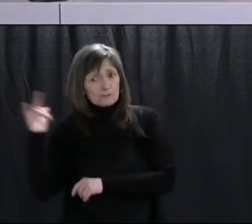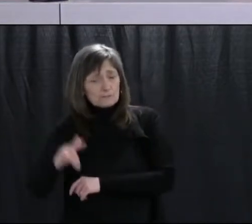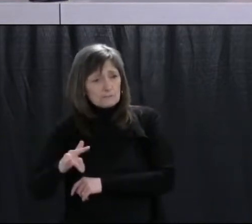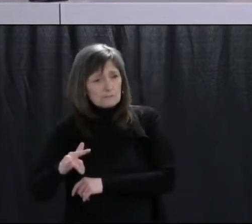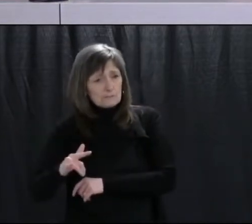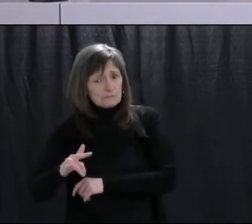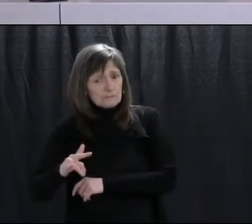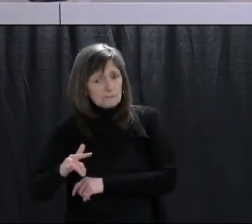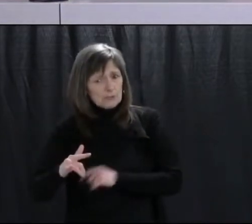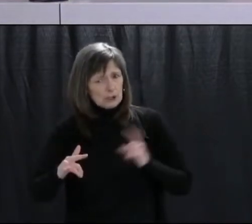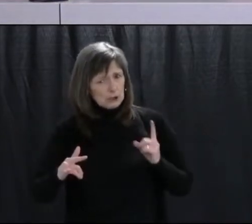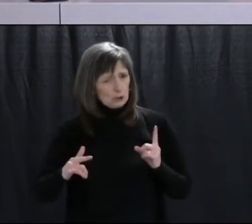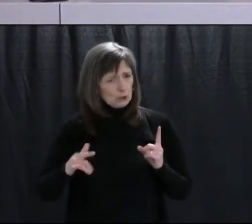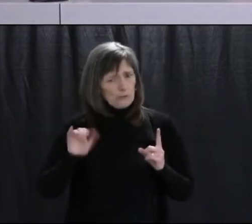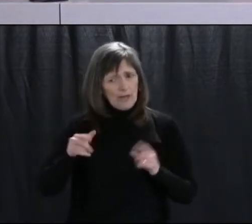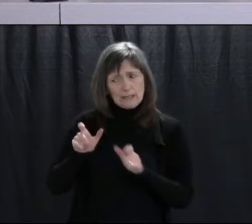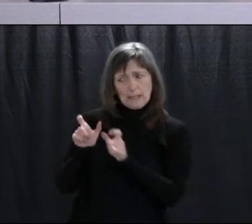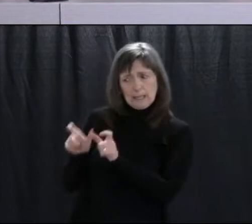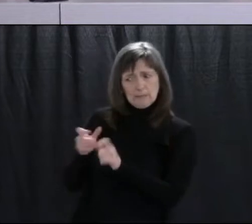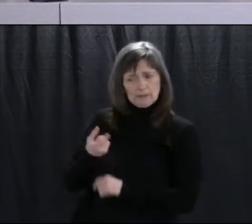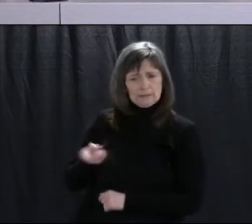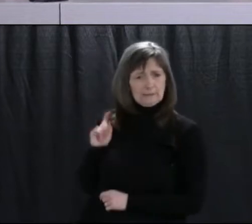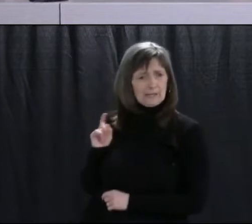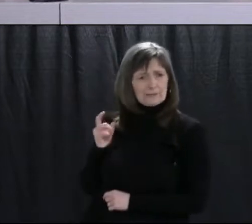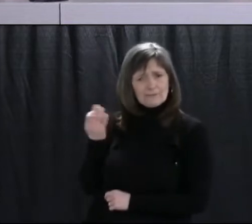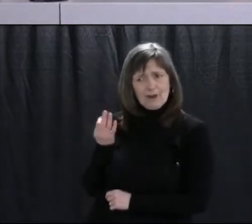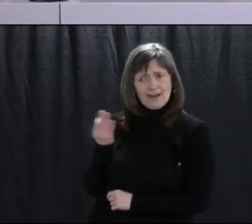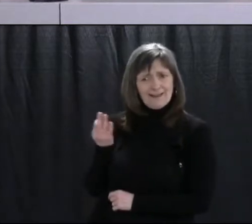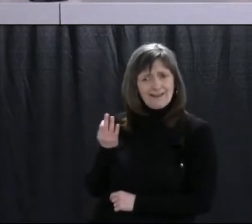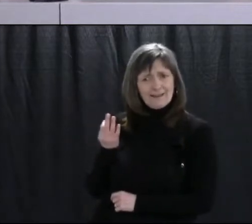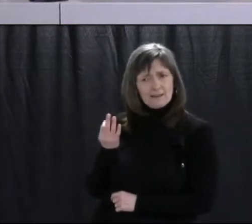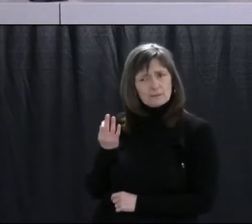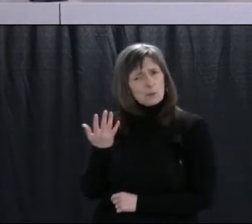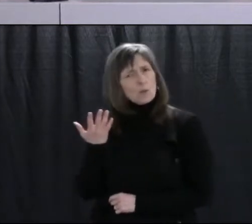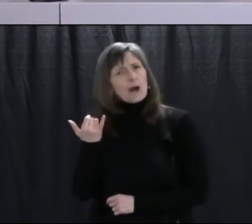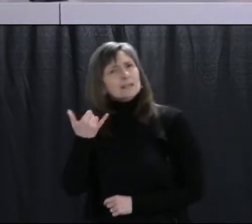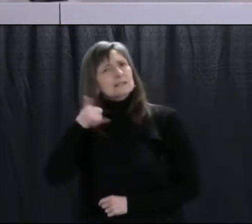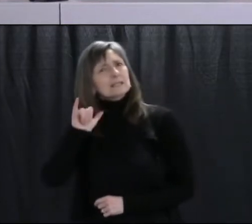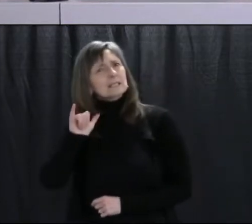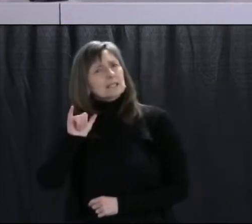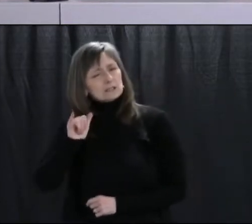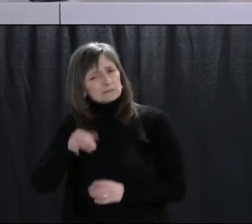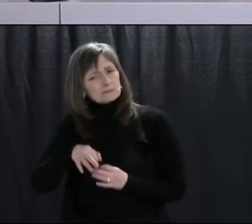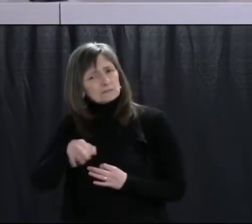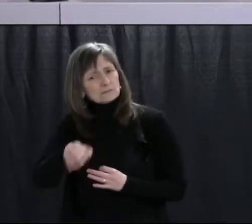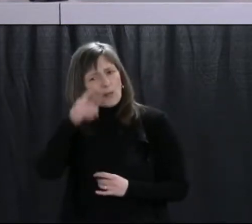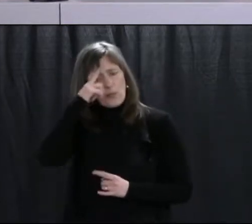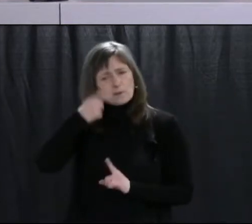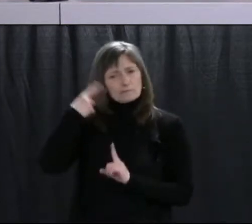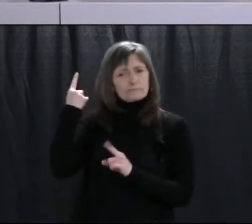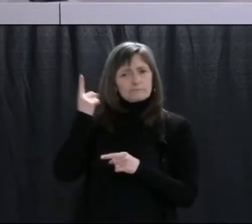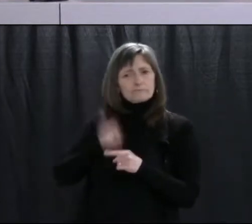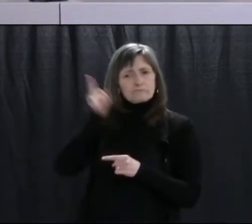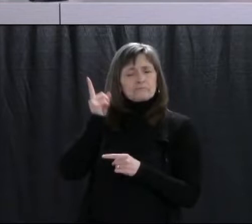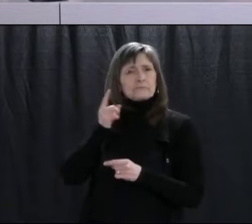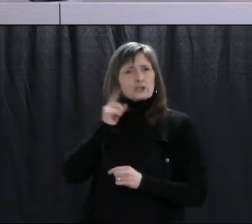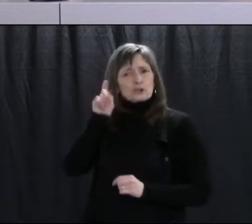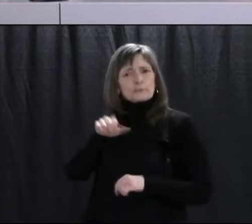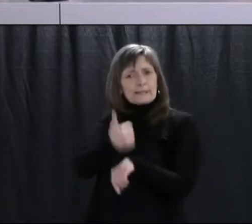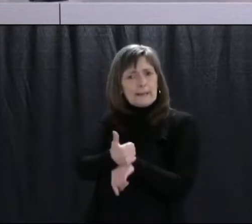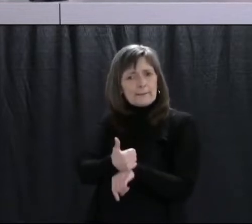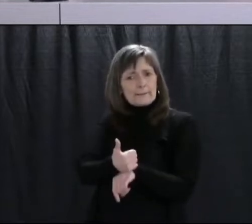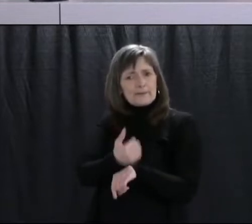were announced last Friday. How come those measures have not been put in place right away on Friday or on